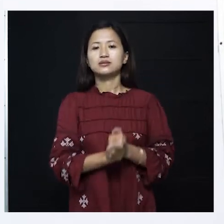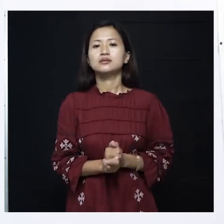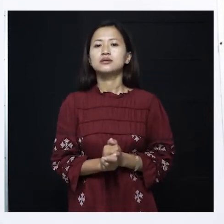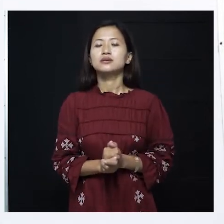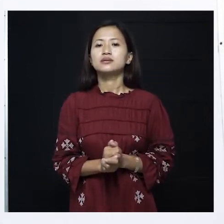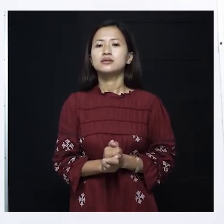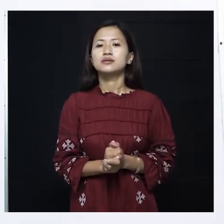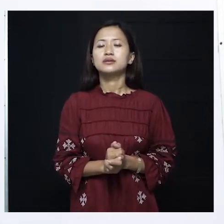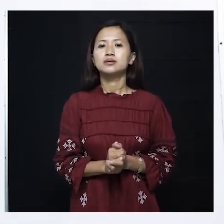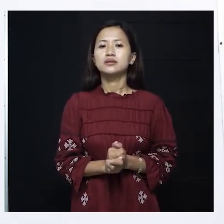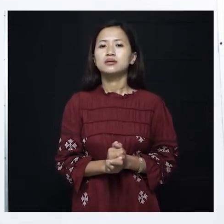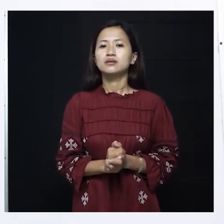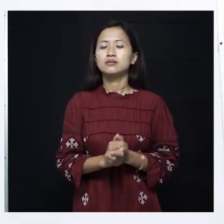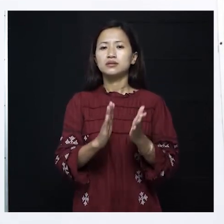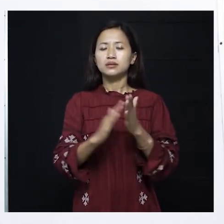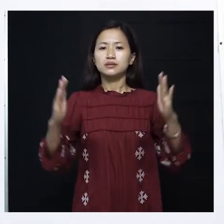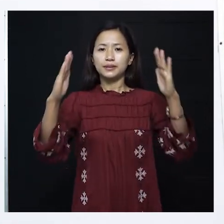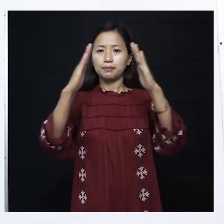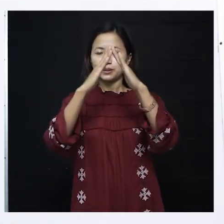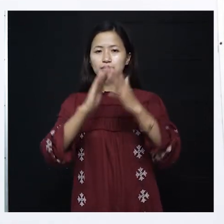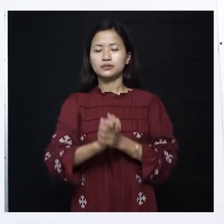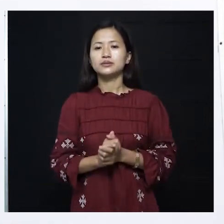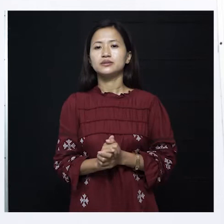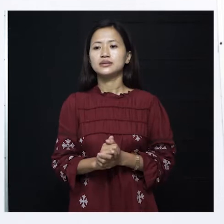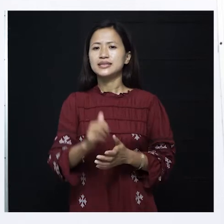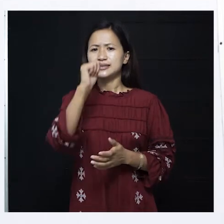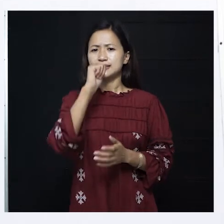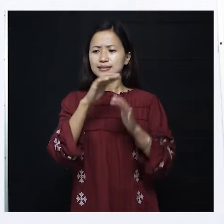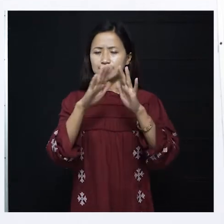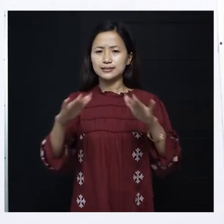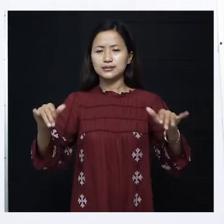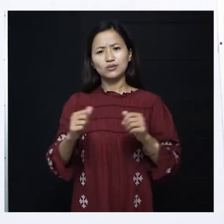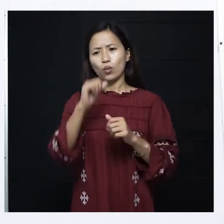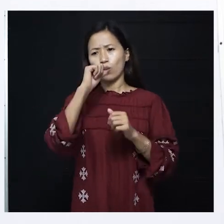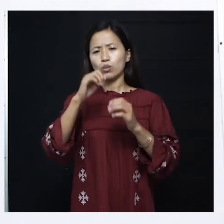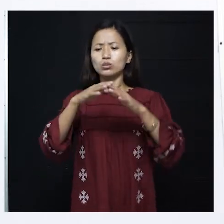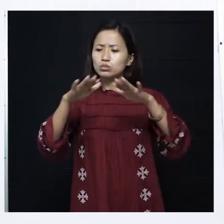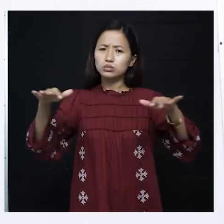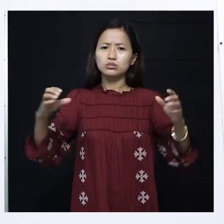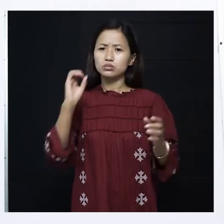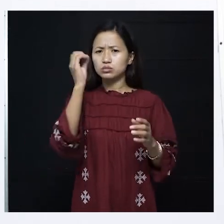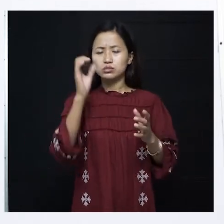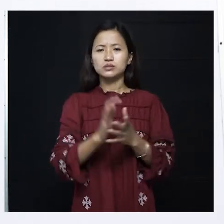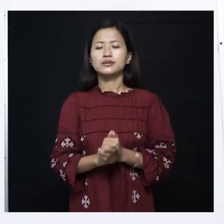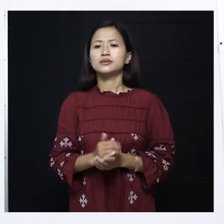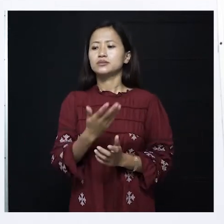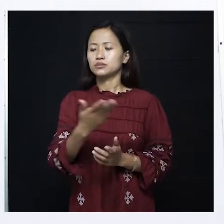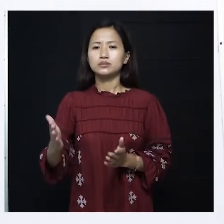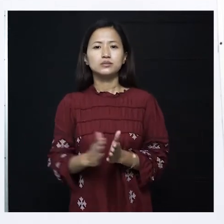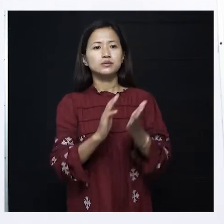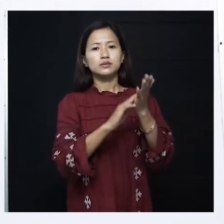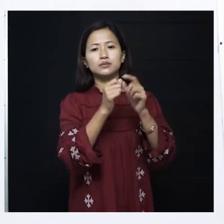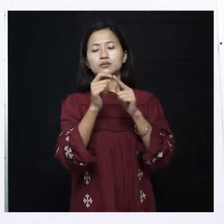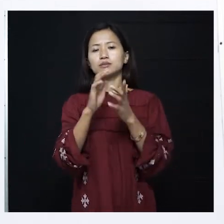maps which are indicating the mountains, okay, or the seas, the oceans, and so on, those maps are